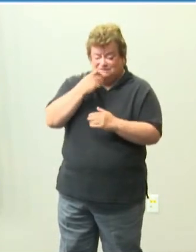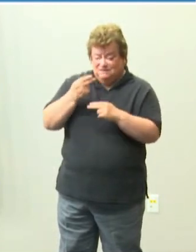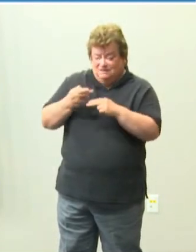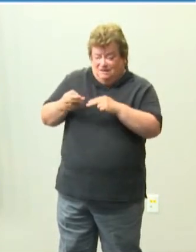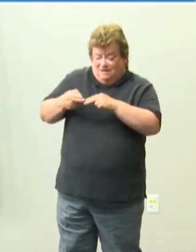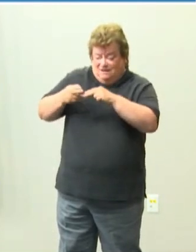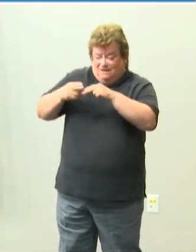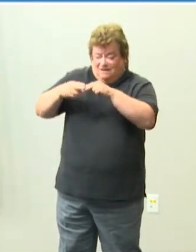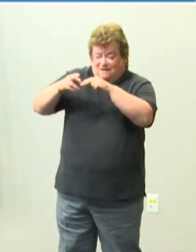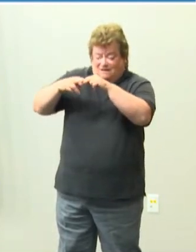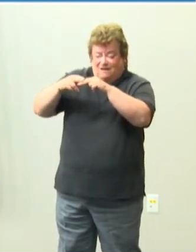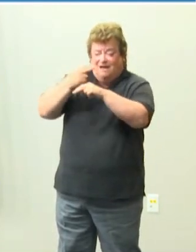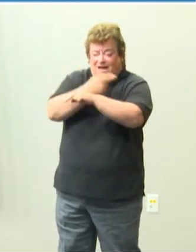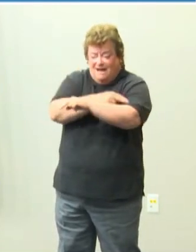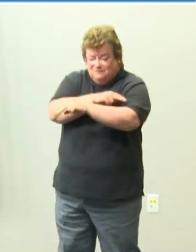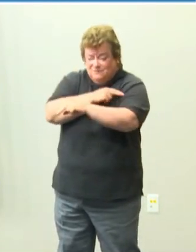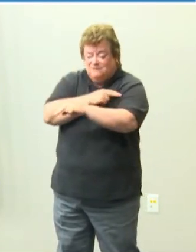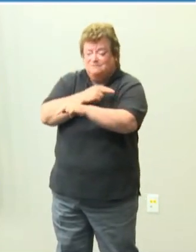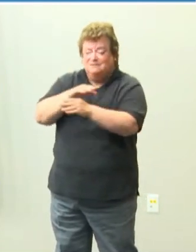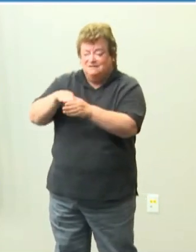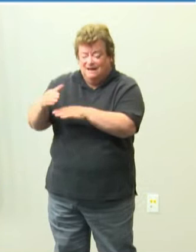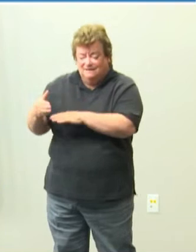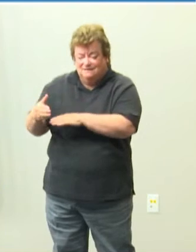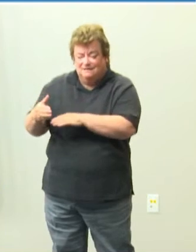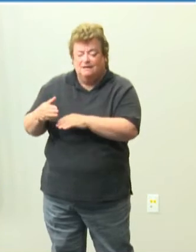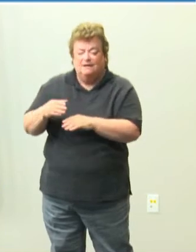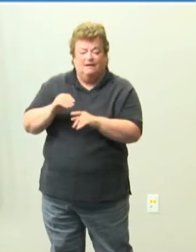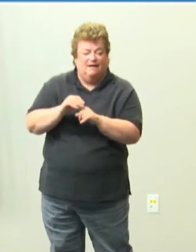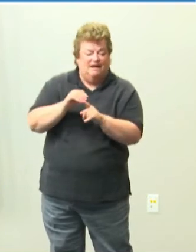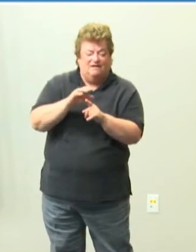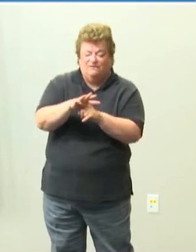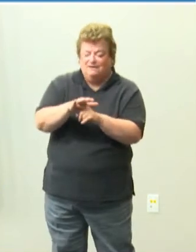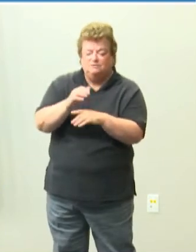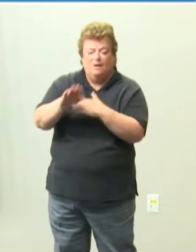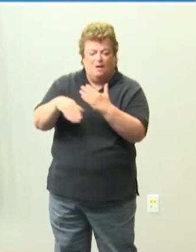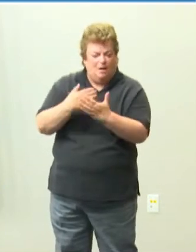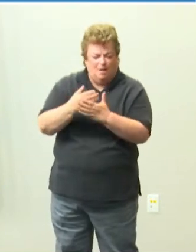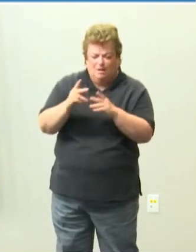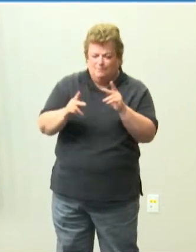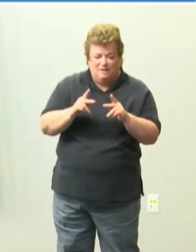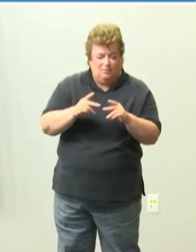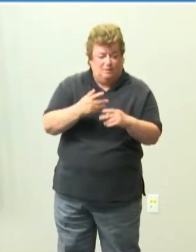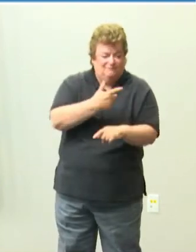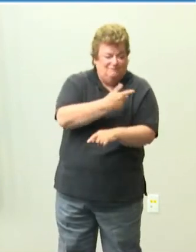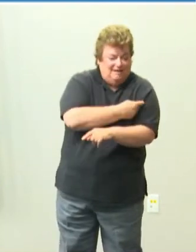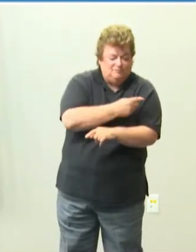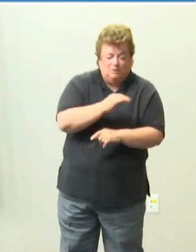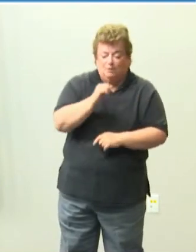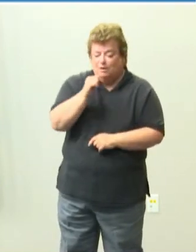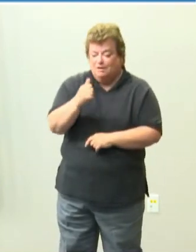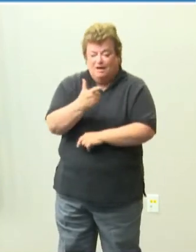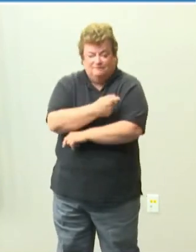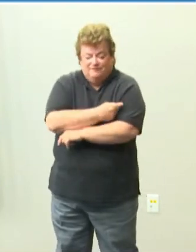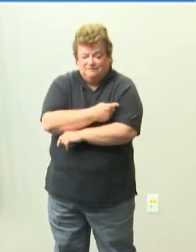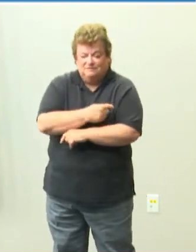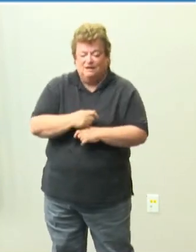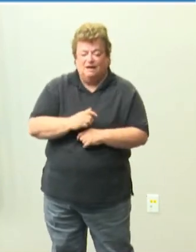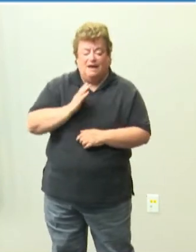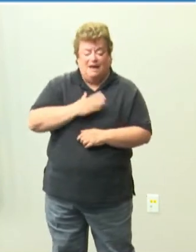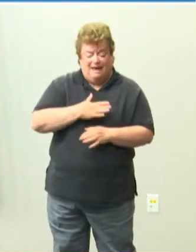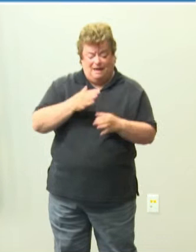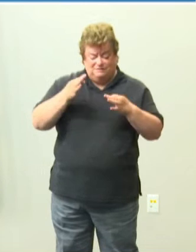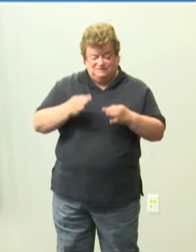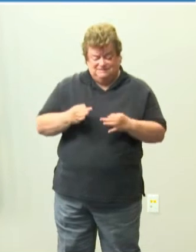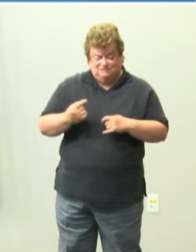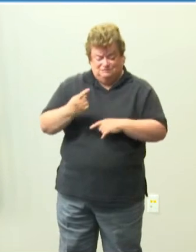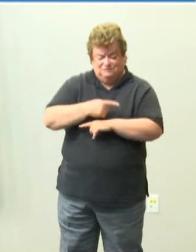and deaths affects everyone, vaccinated and unvaccinated alike. The choices we make today directly influence